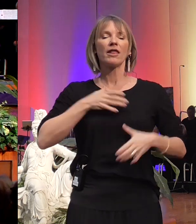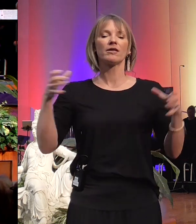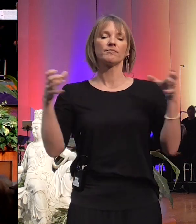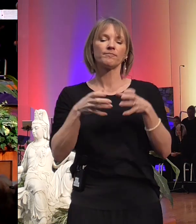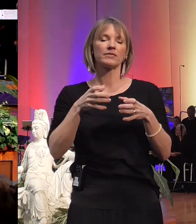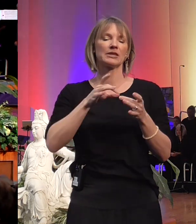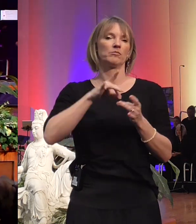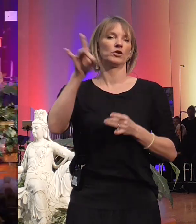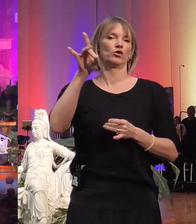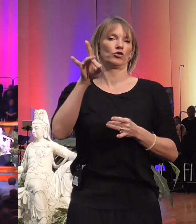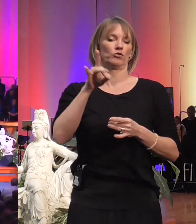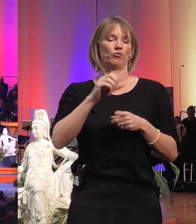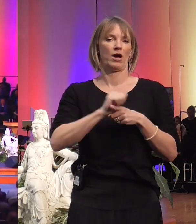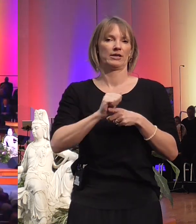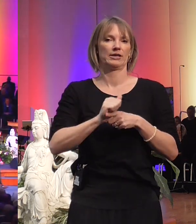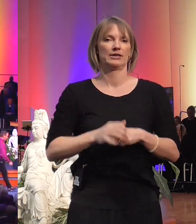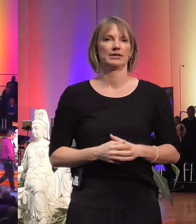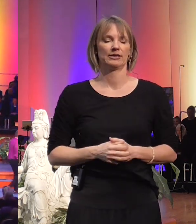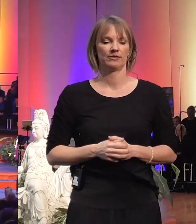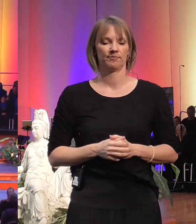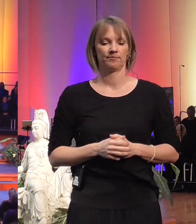practice.